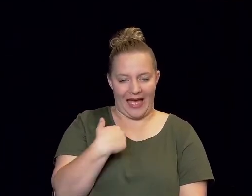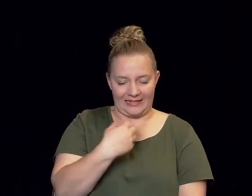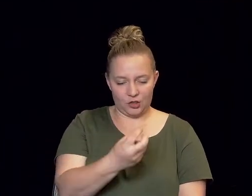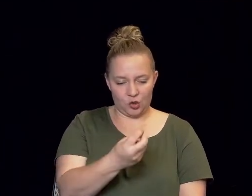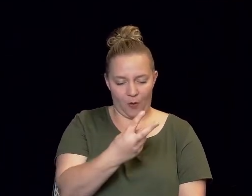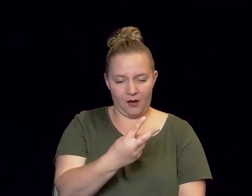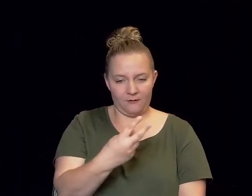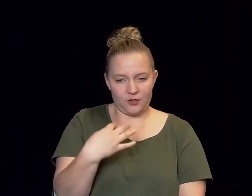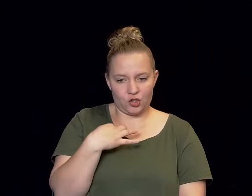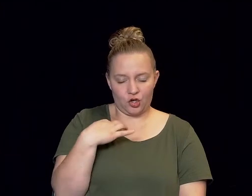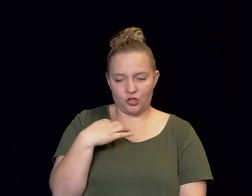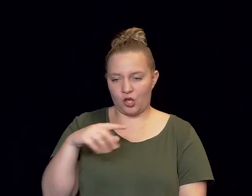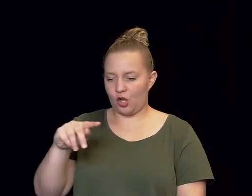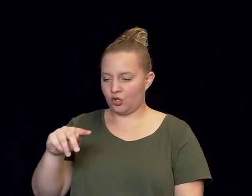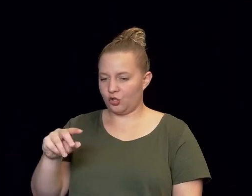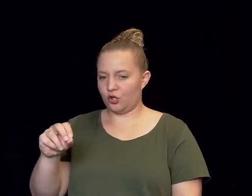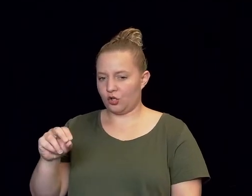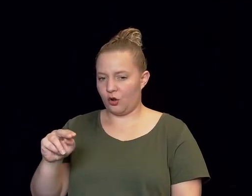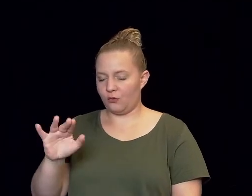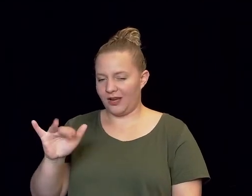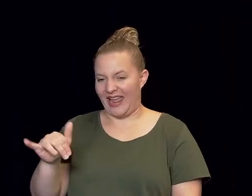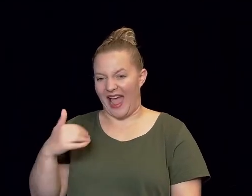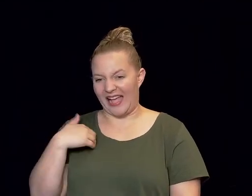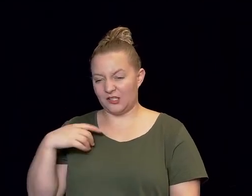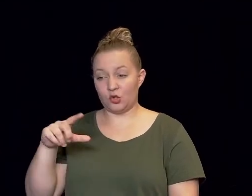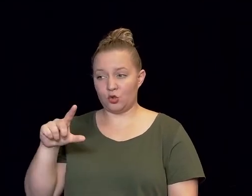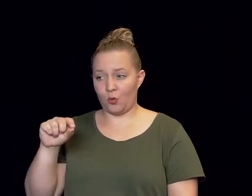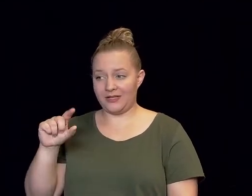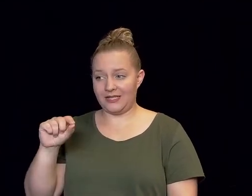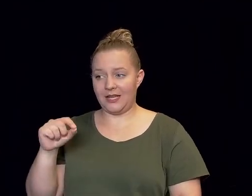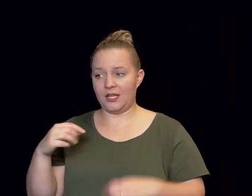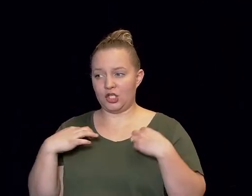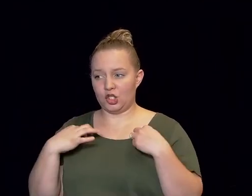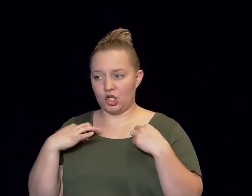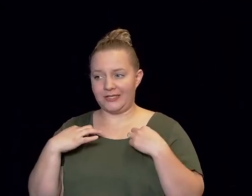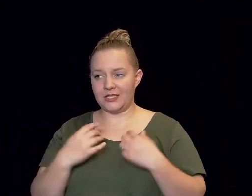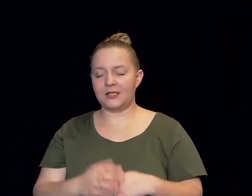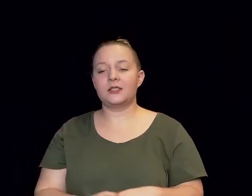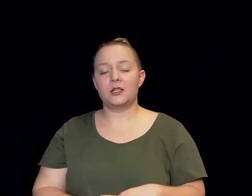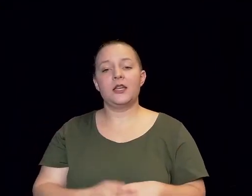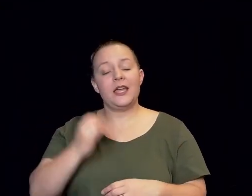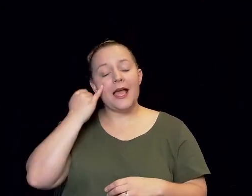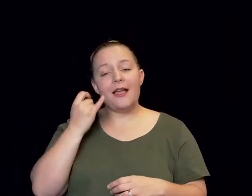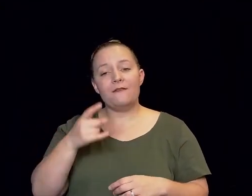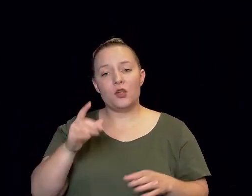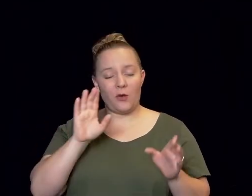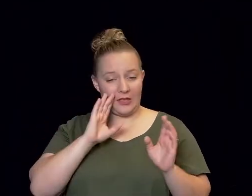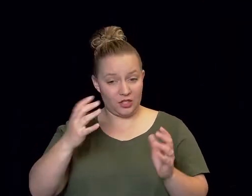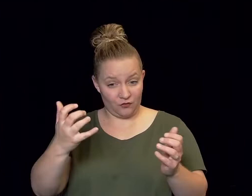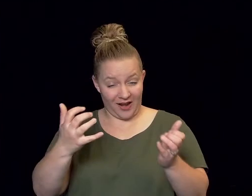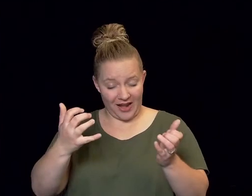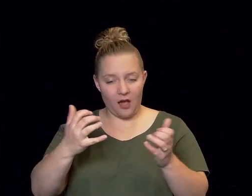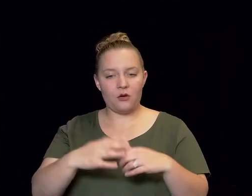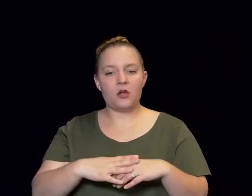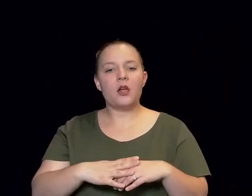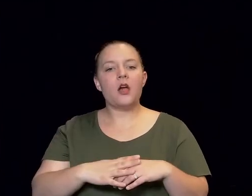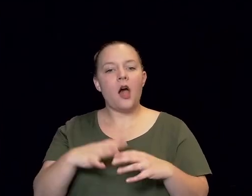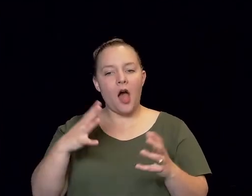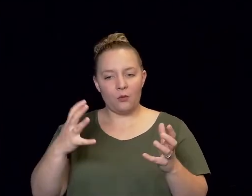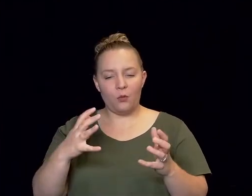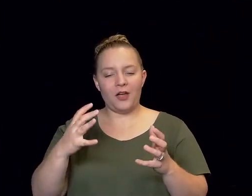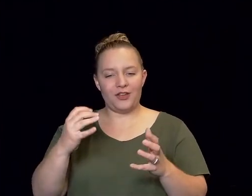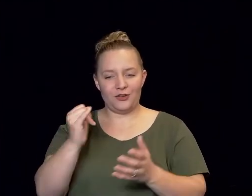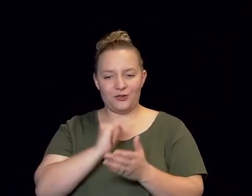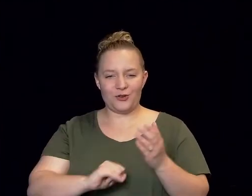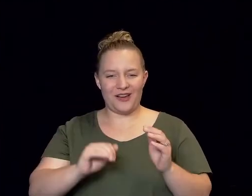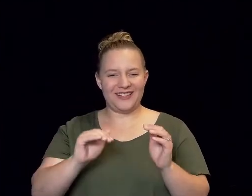that Tony has 20 shirts. All right, and then if you are listening to me right now, you're listening clue, I want you to draw a big fat